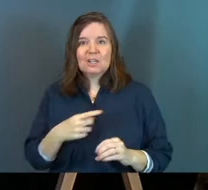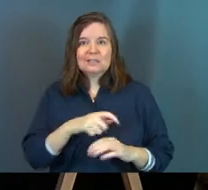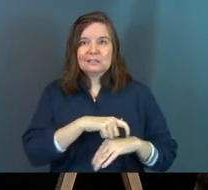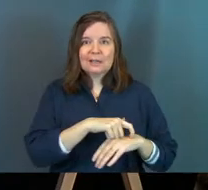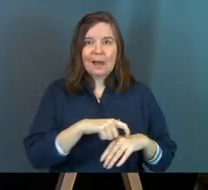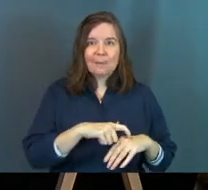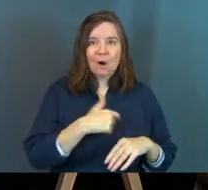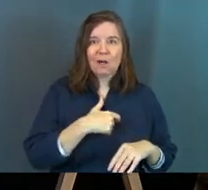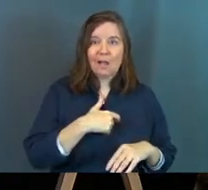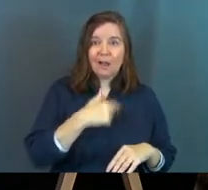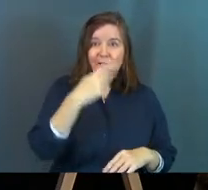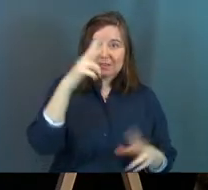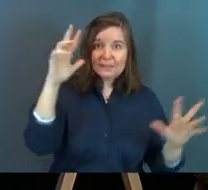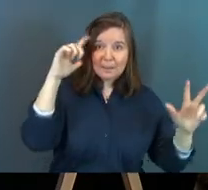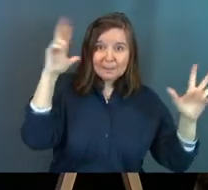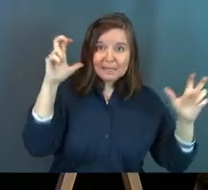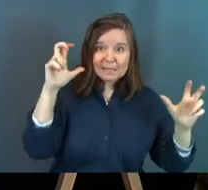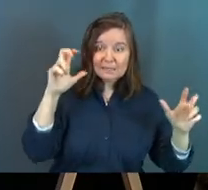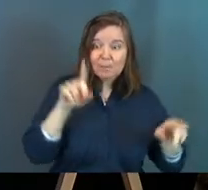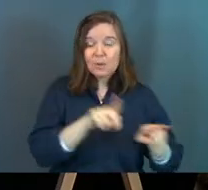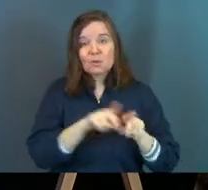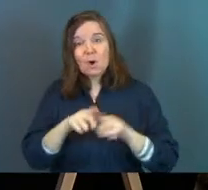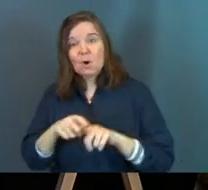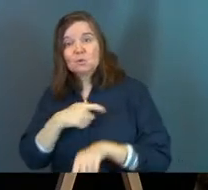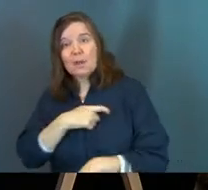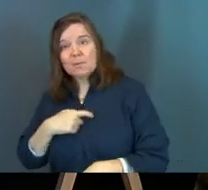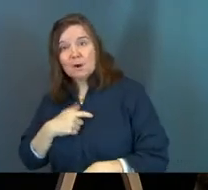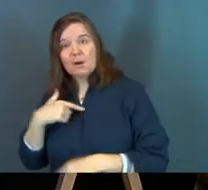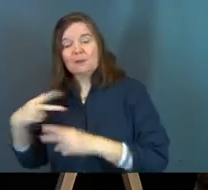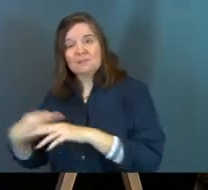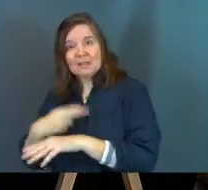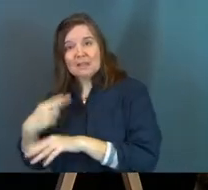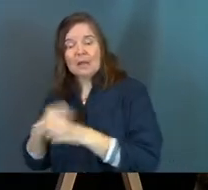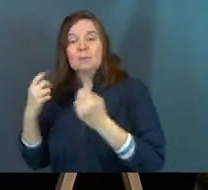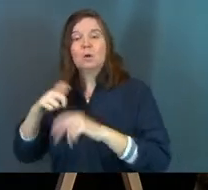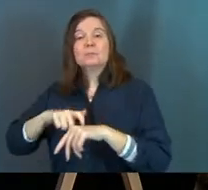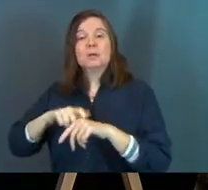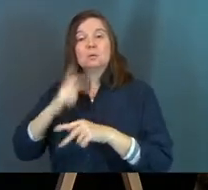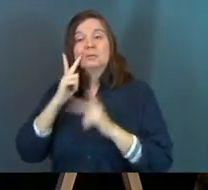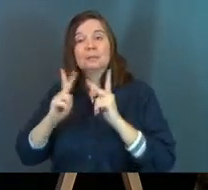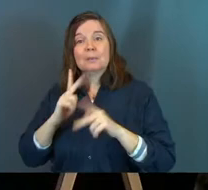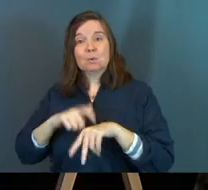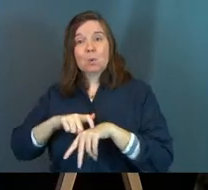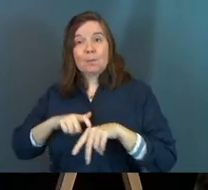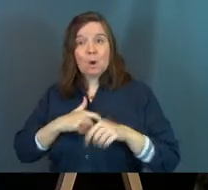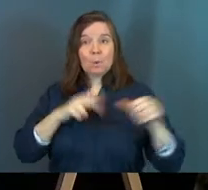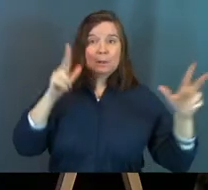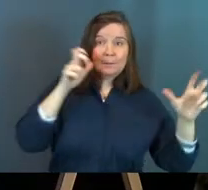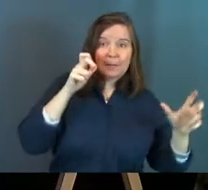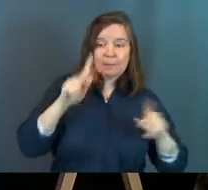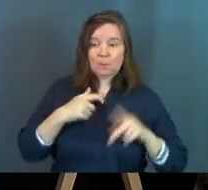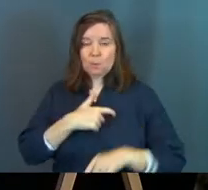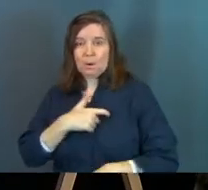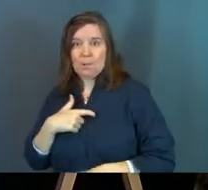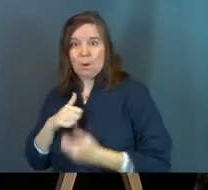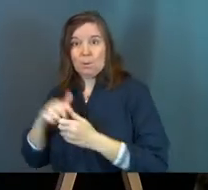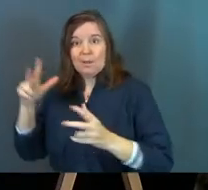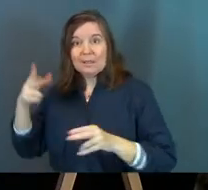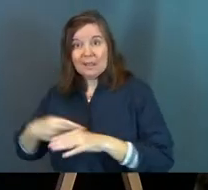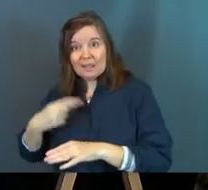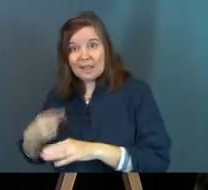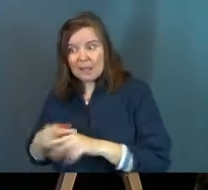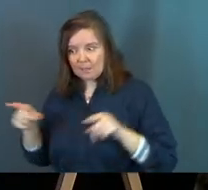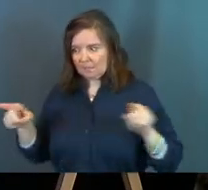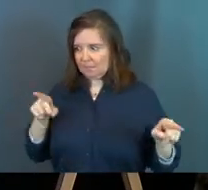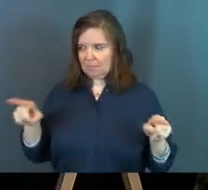mark of the beast. There's a mark of the Lamb. And there's multiple times when you see people who are marked with the beast and people who are marked with the Lamb.